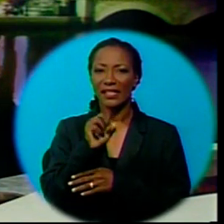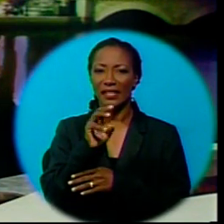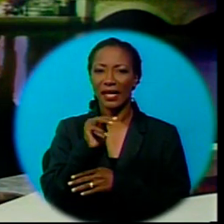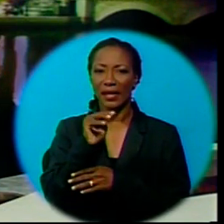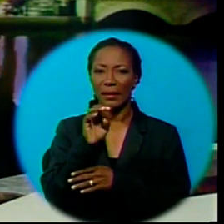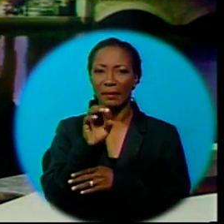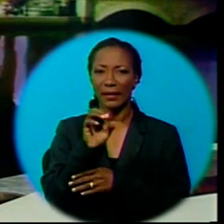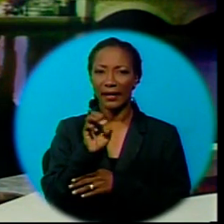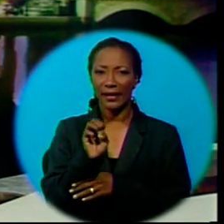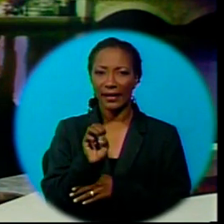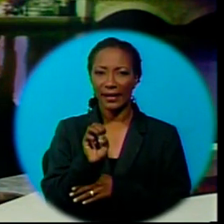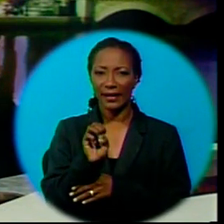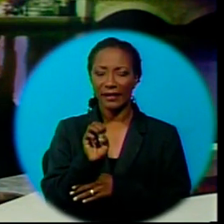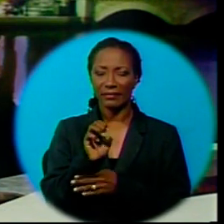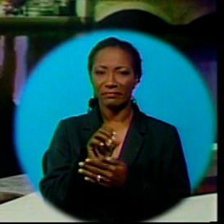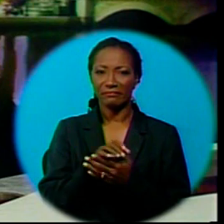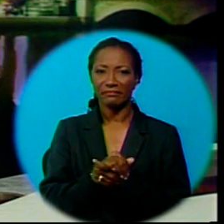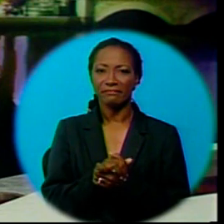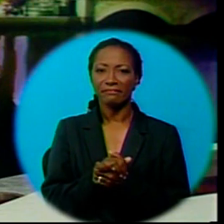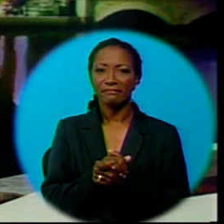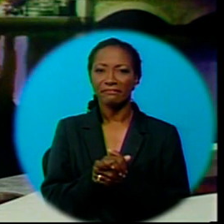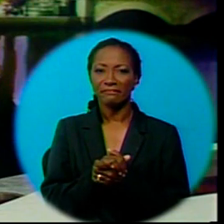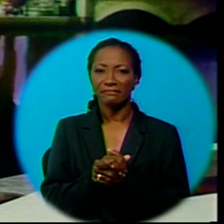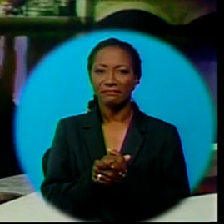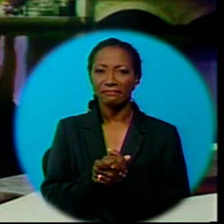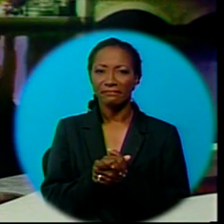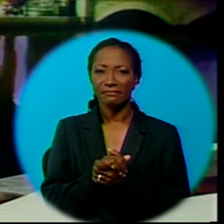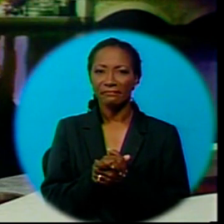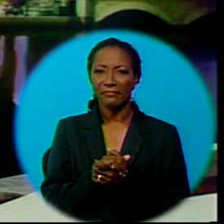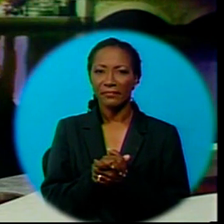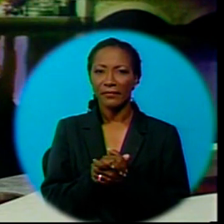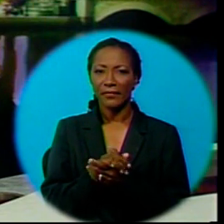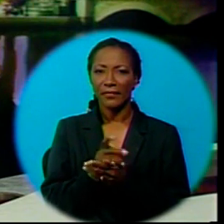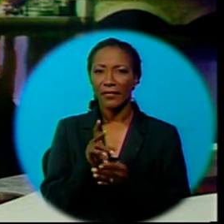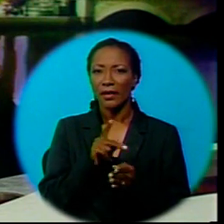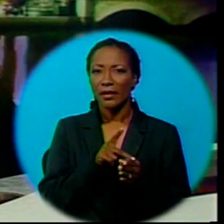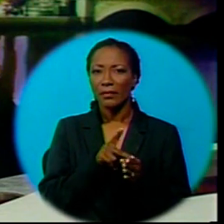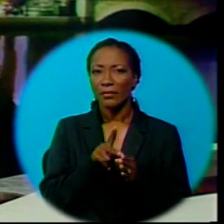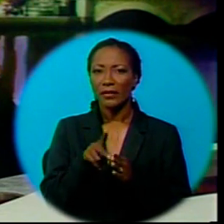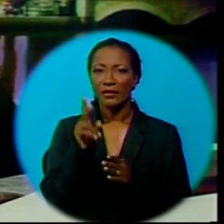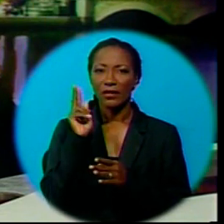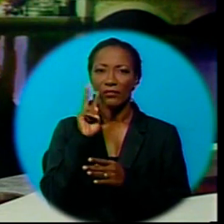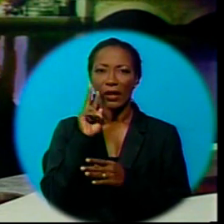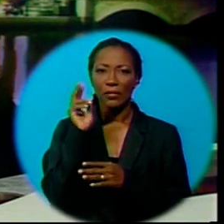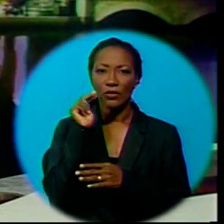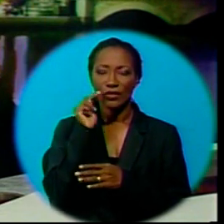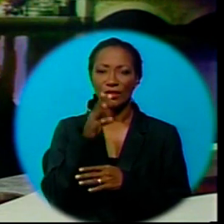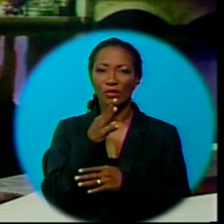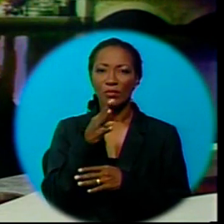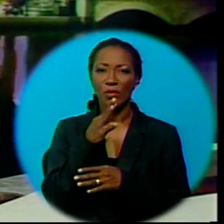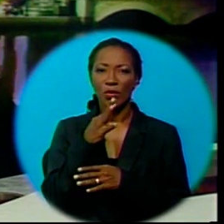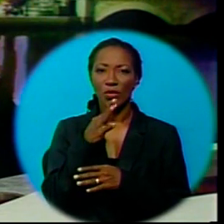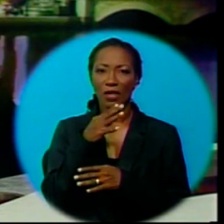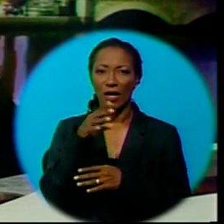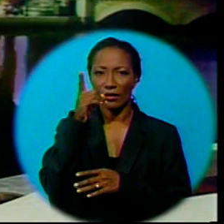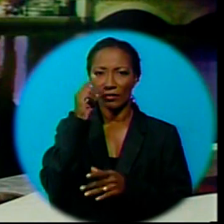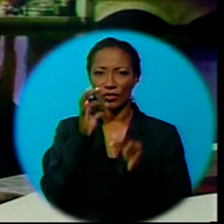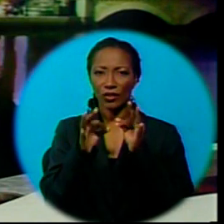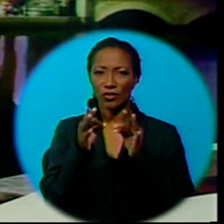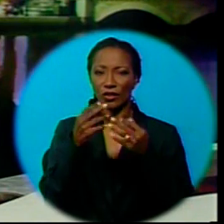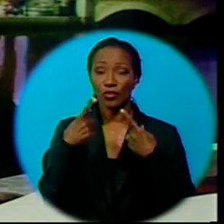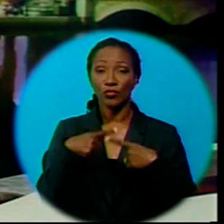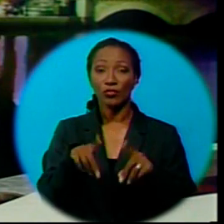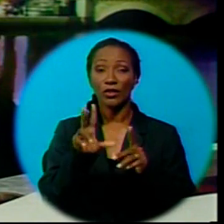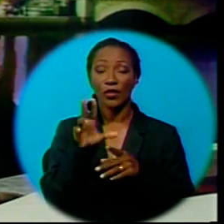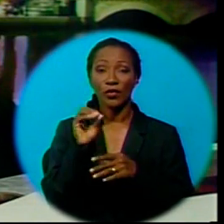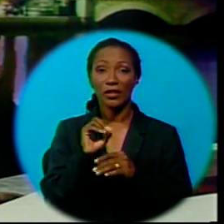Caribbean Single Market and Economy. Professor Velma Newton spoke about the work of Impact Justice during the 30th Annual General Meeting of